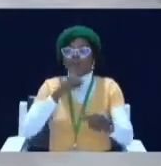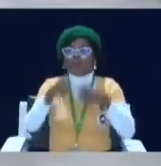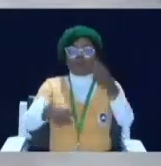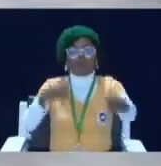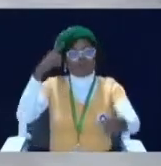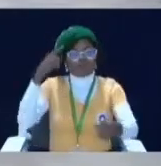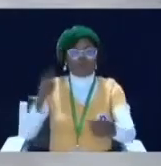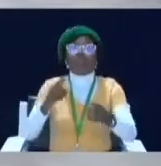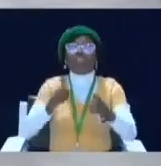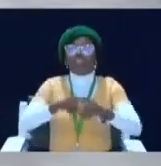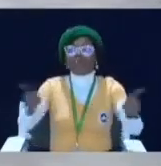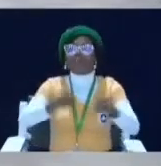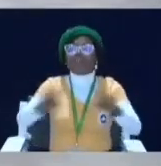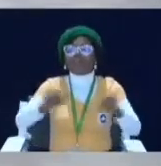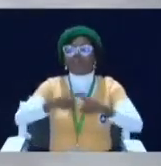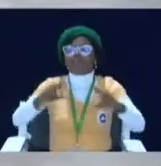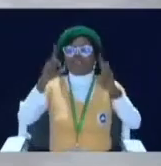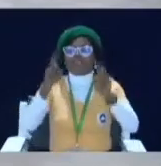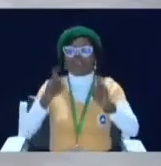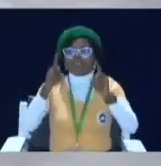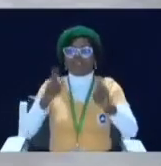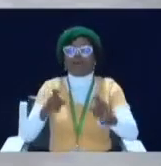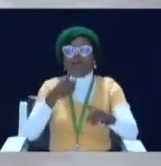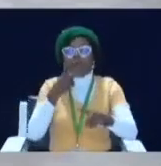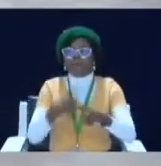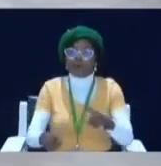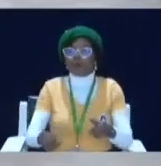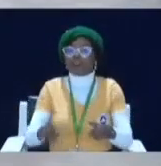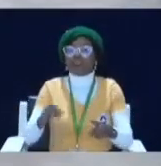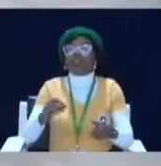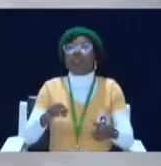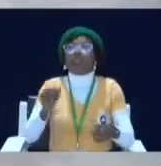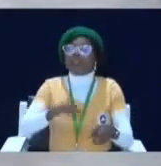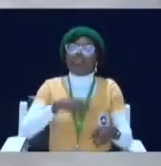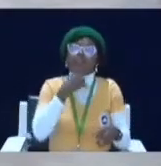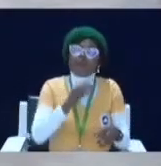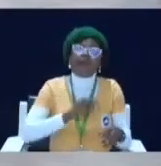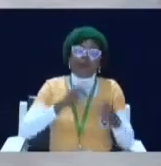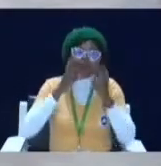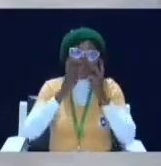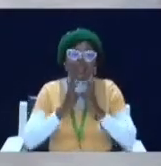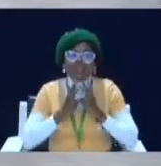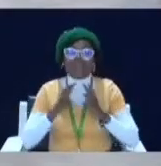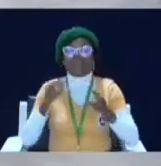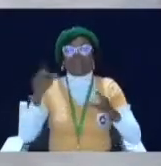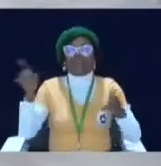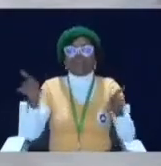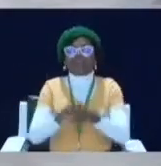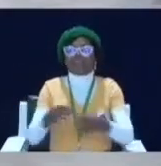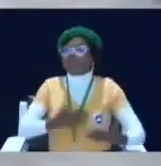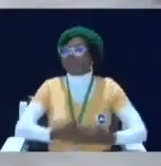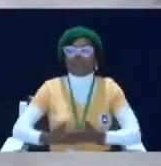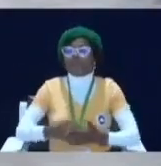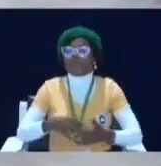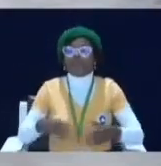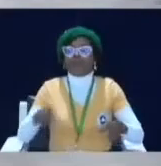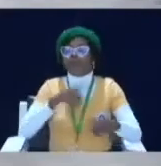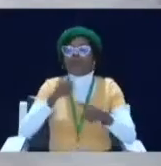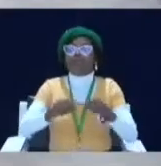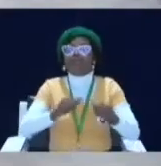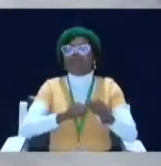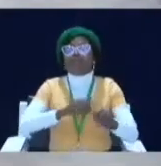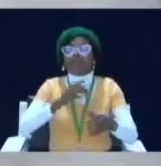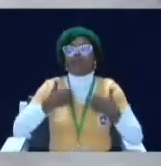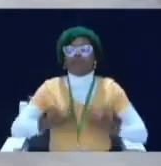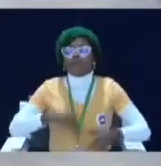different tests were conducted. But the desired result was I would be sitting down at home and be crying like a baby when everybody's going out. Then I said, Holy